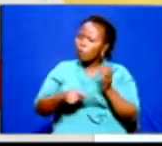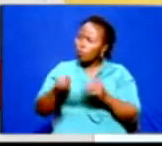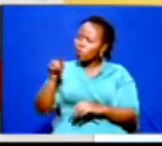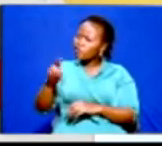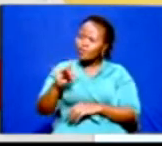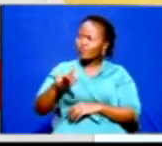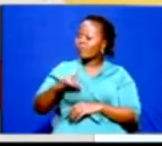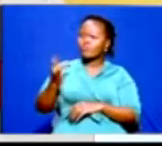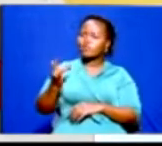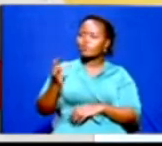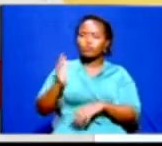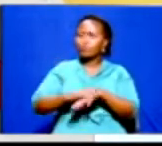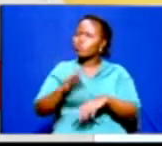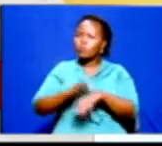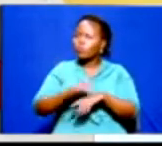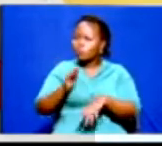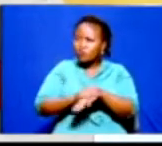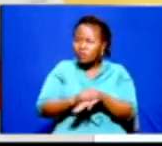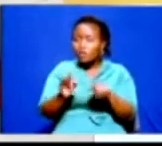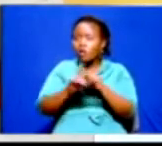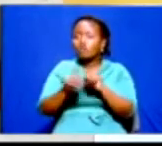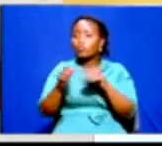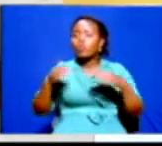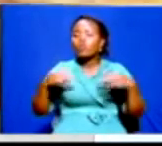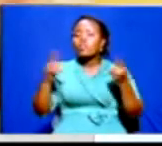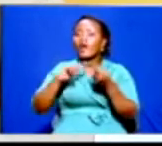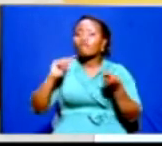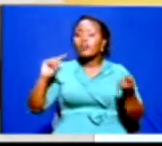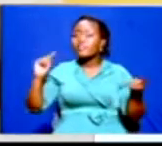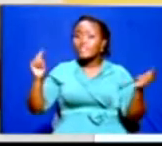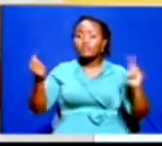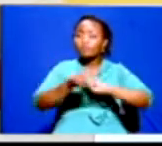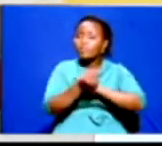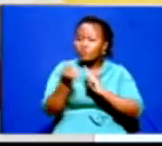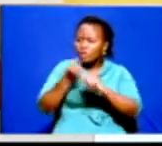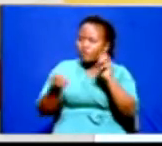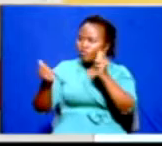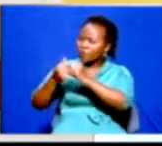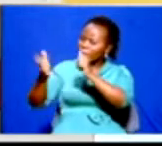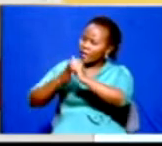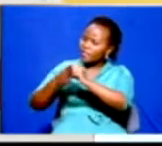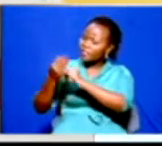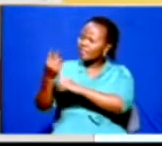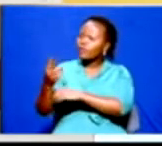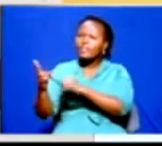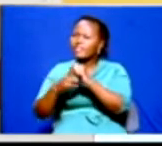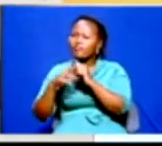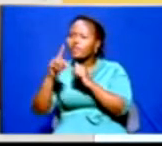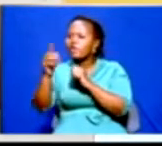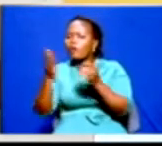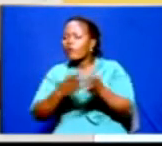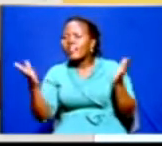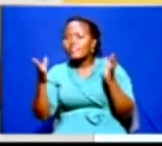right direction, something we are getting as we transition from, I believe things have changed from 1927, what is that one thing that you can say is your biggest